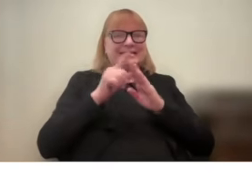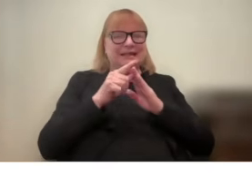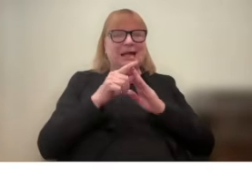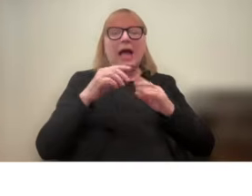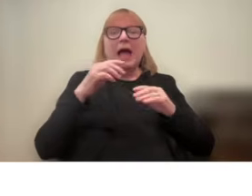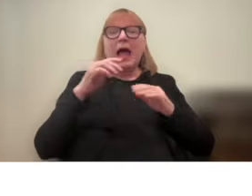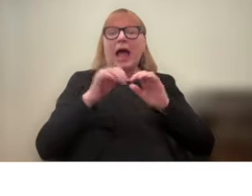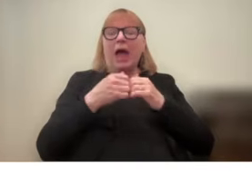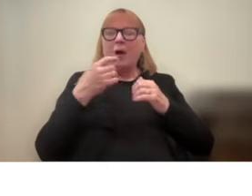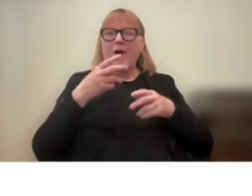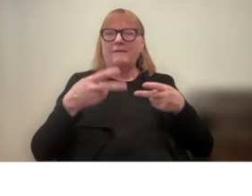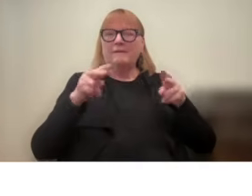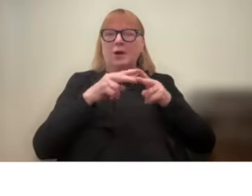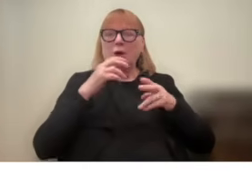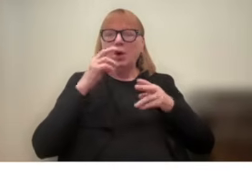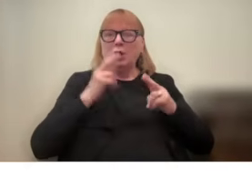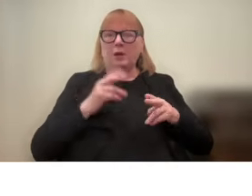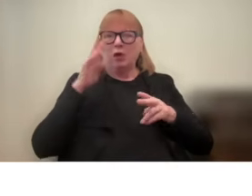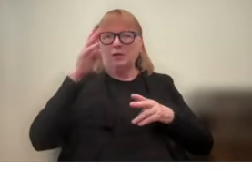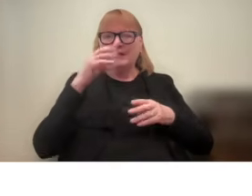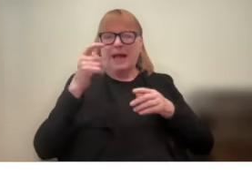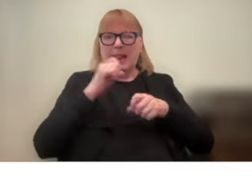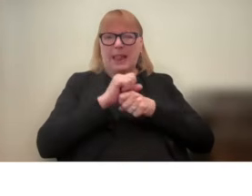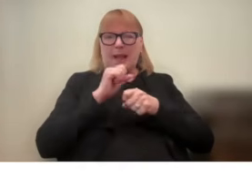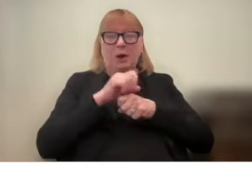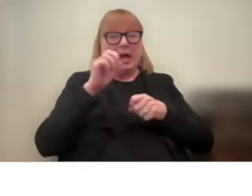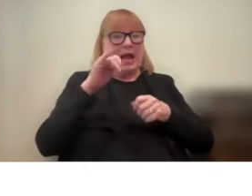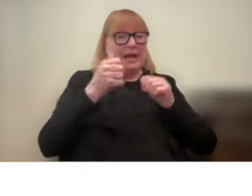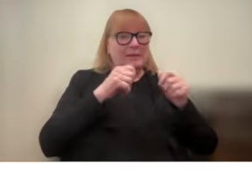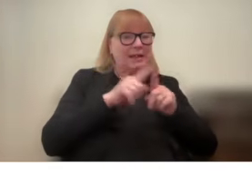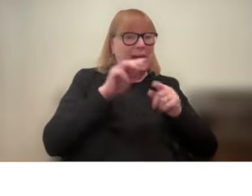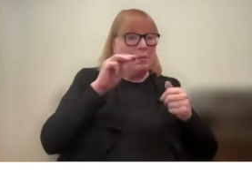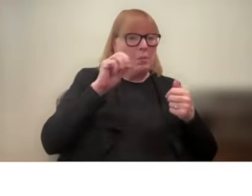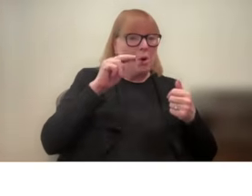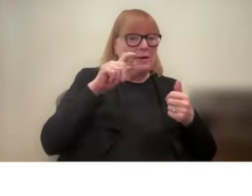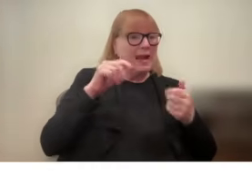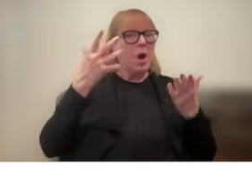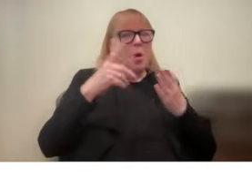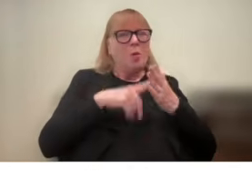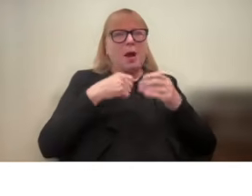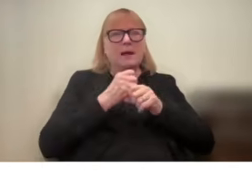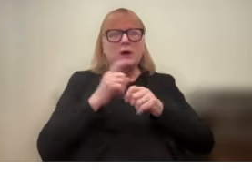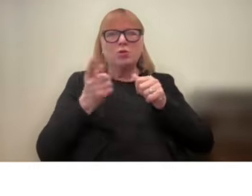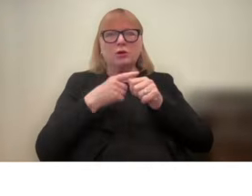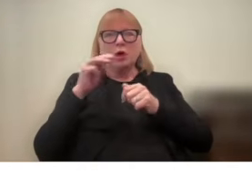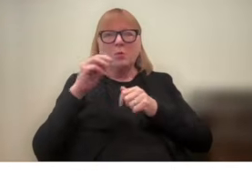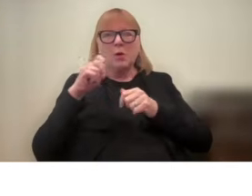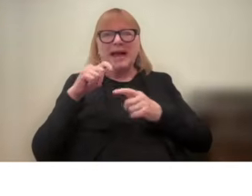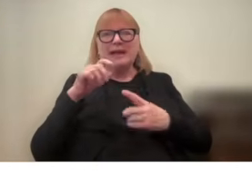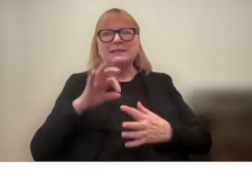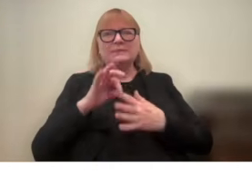do we value human creativity and labor? If AI can paint like Monet, what makes an original Monet